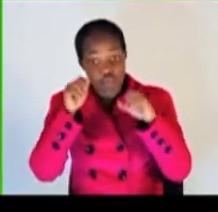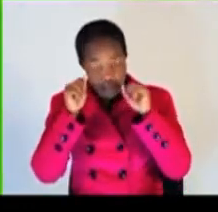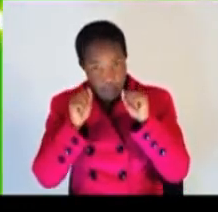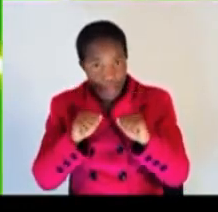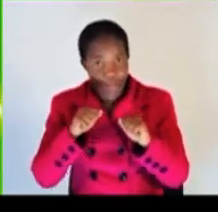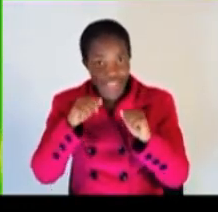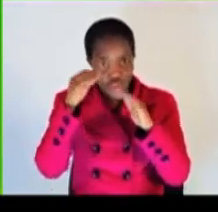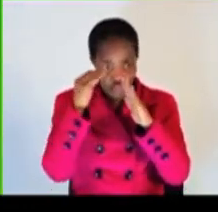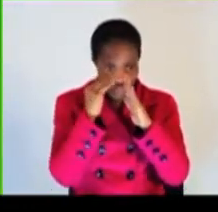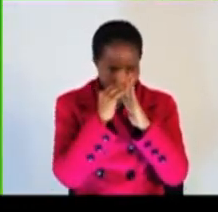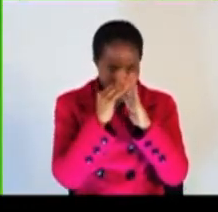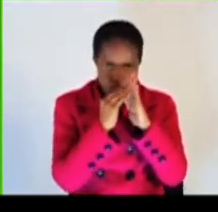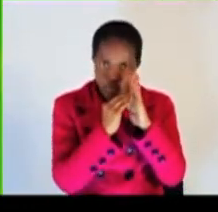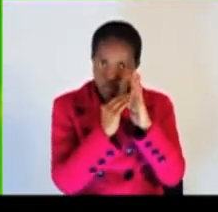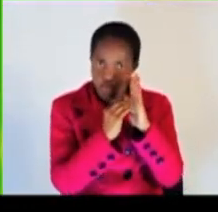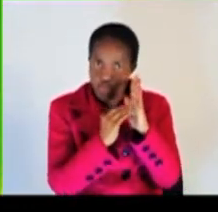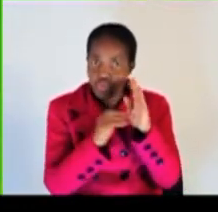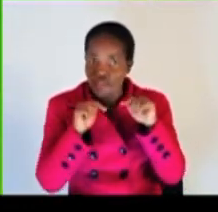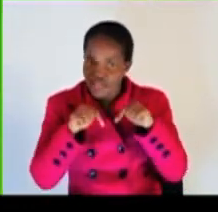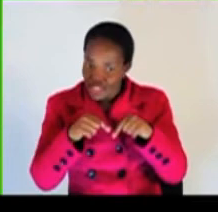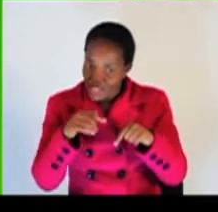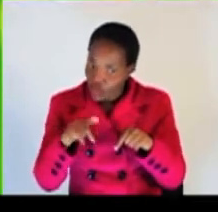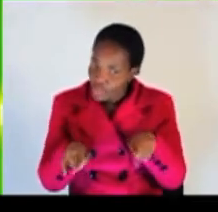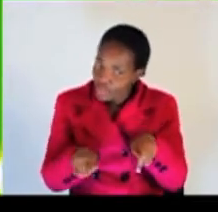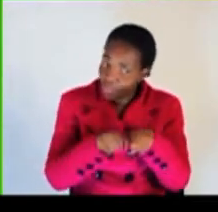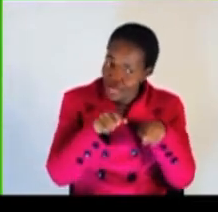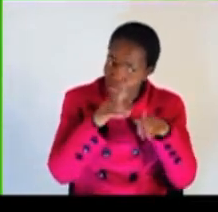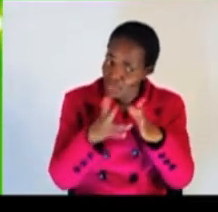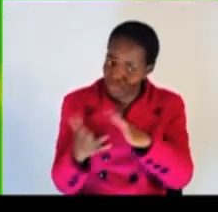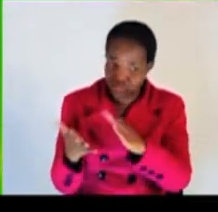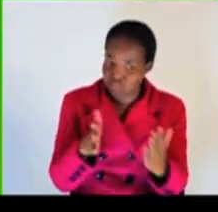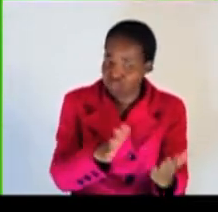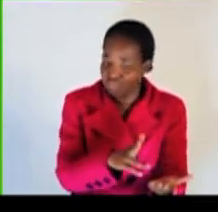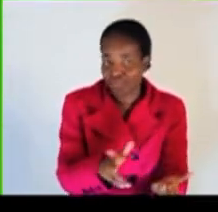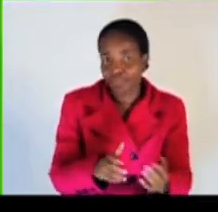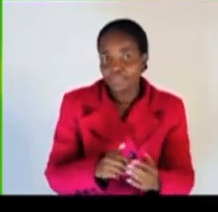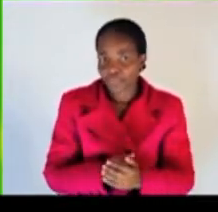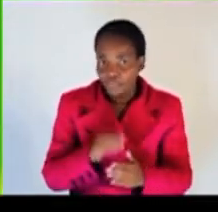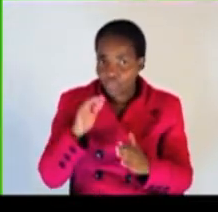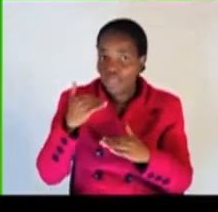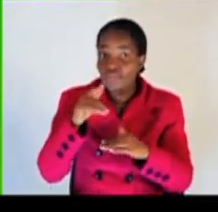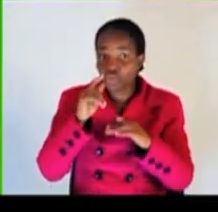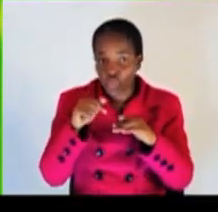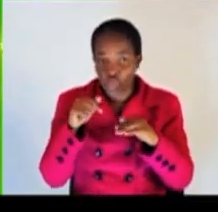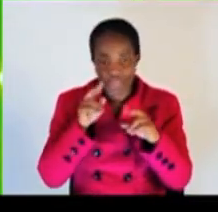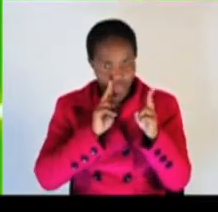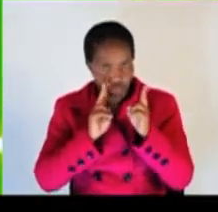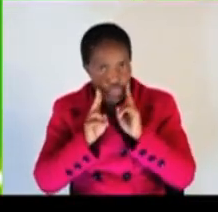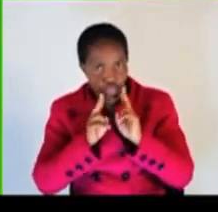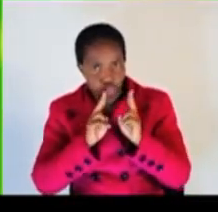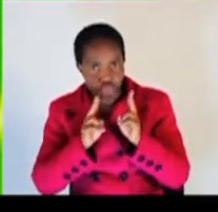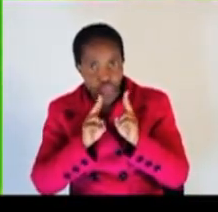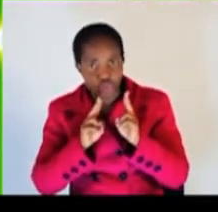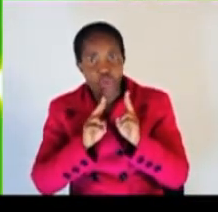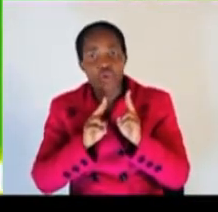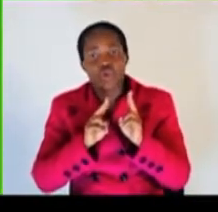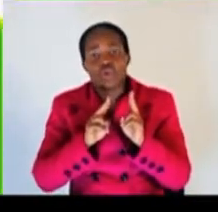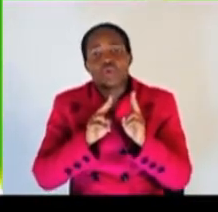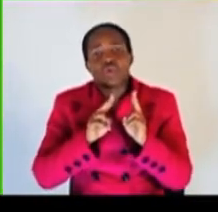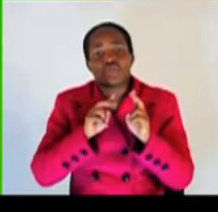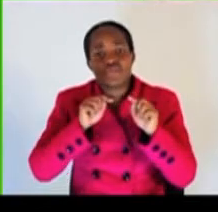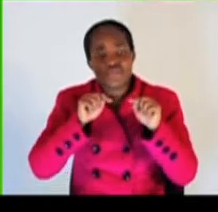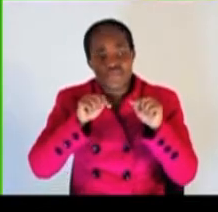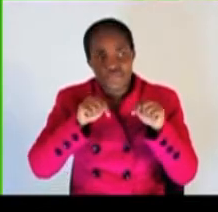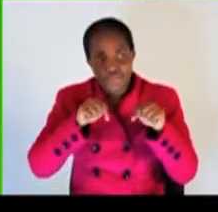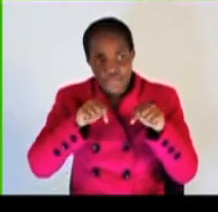the factors leading to the Sharpeville killings, and that you will be able to discuss the impact of apartheid on